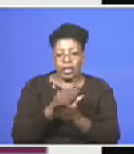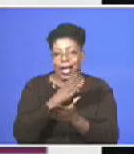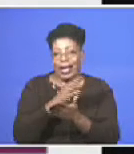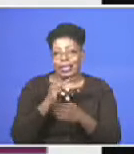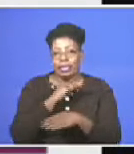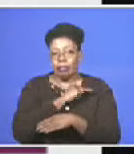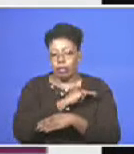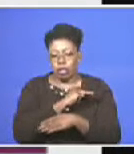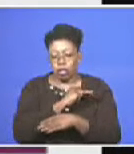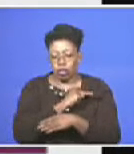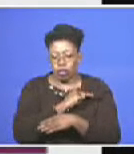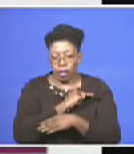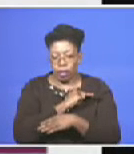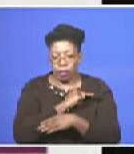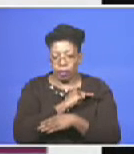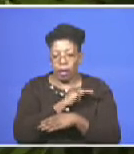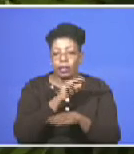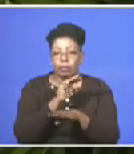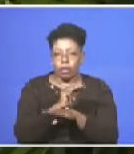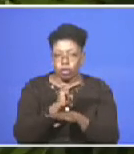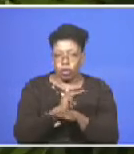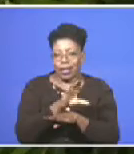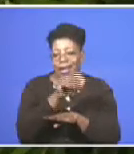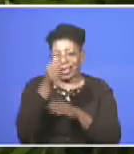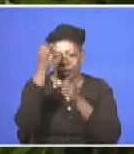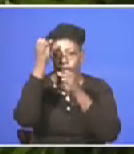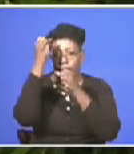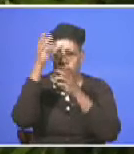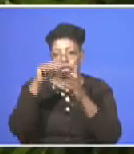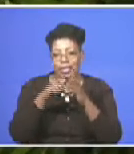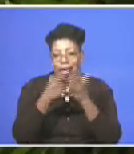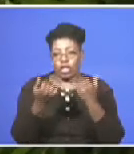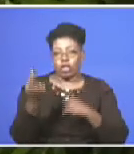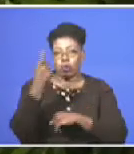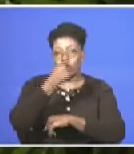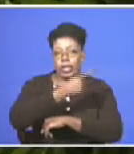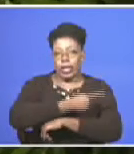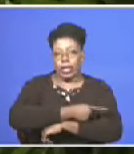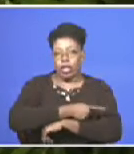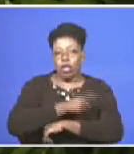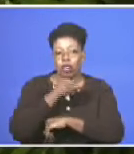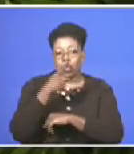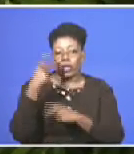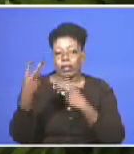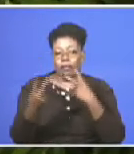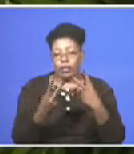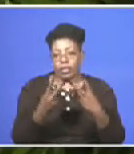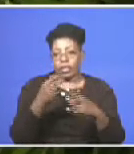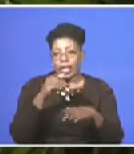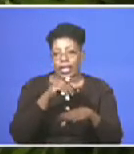allocations along with other information. Starting today, you can visit